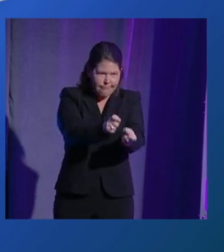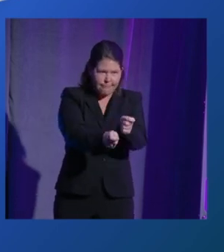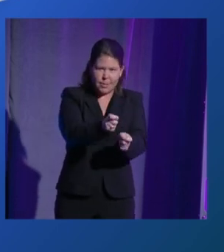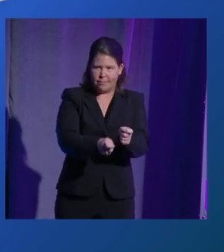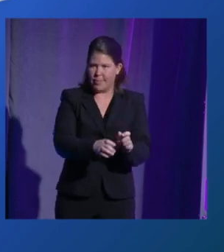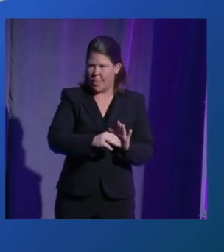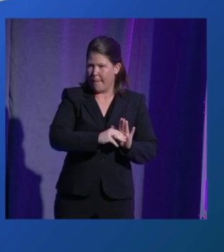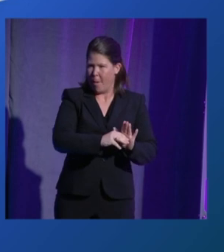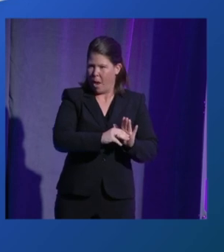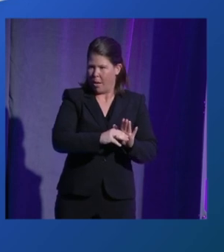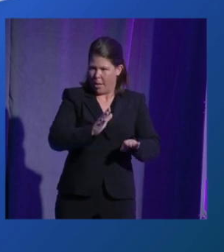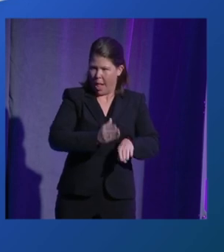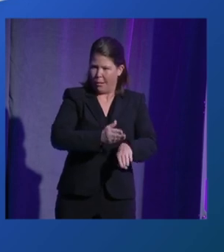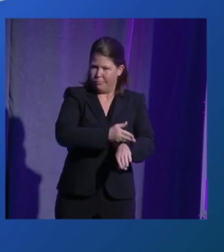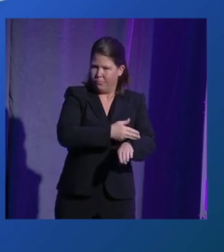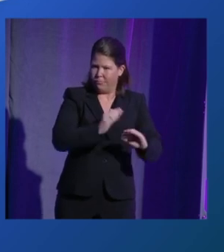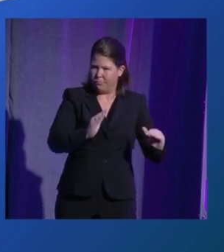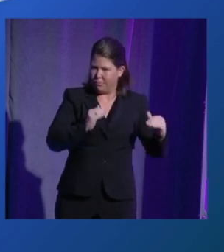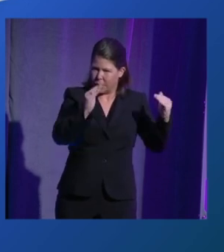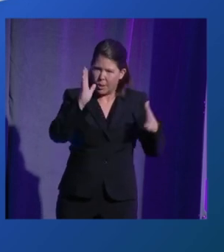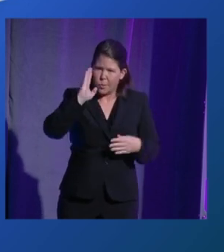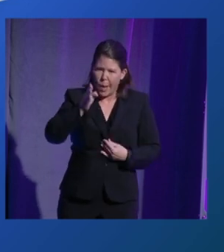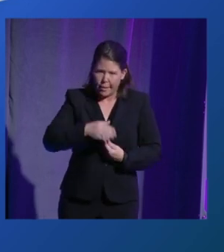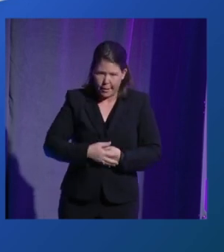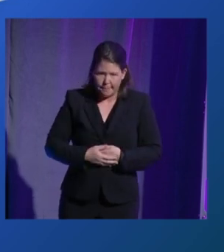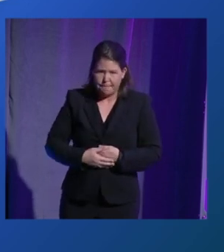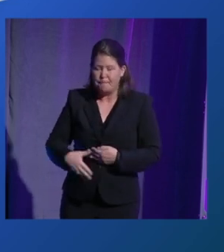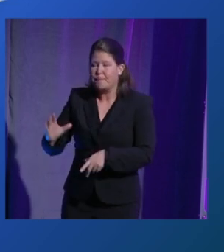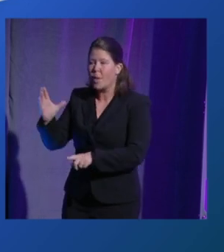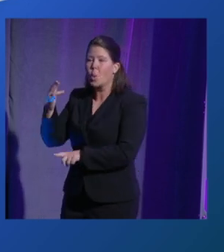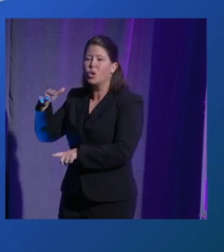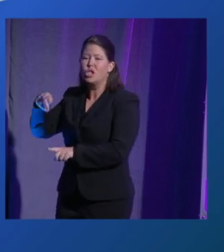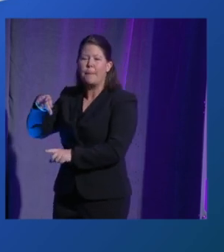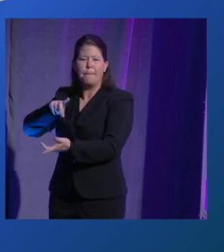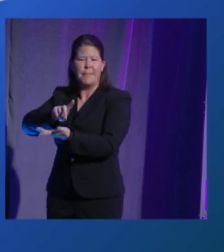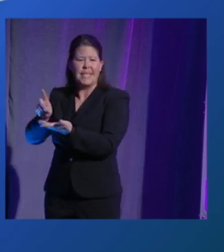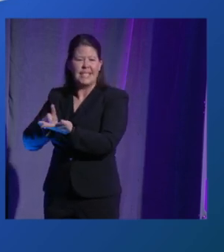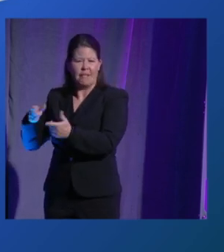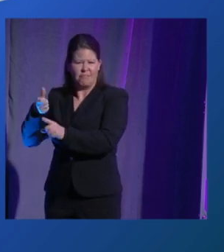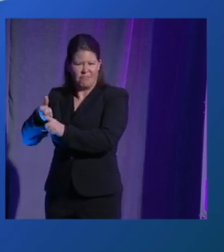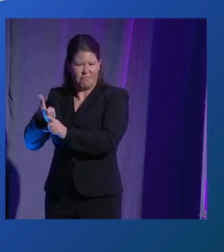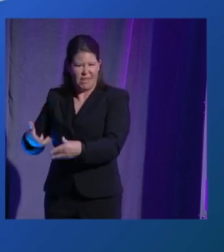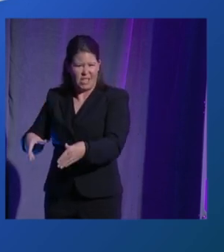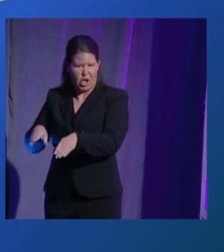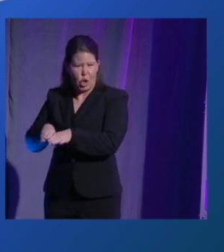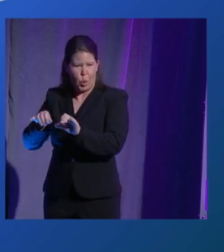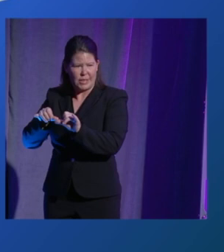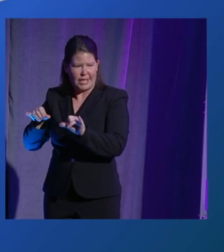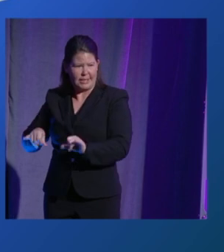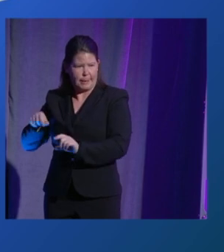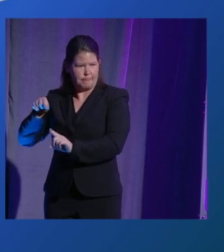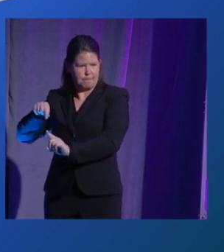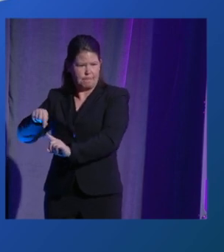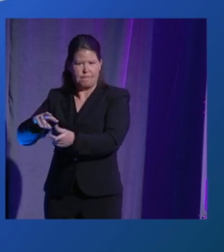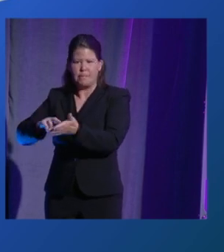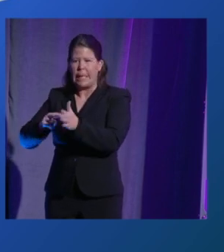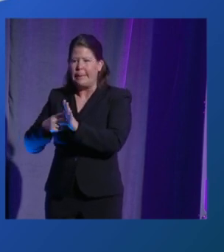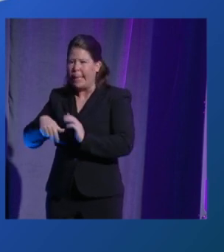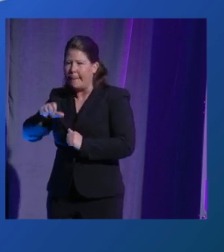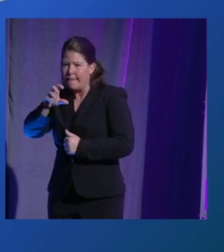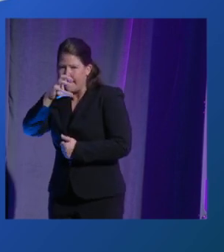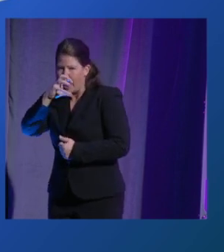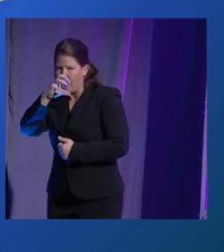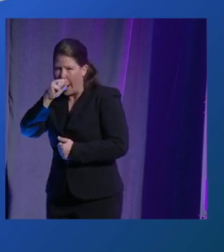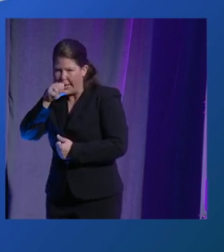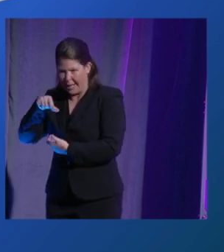design it's actually a closed system right because our engineers and our proprietary designs are inside the